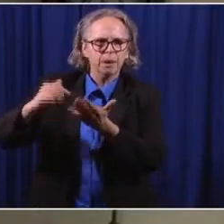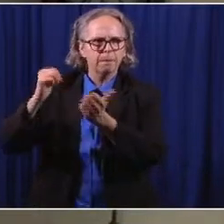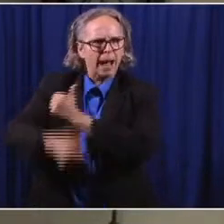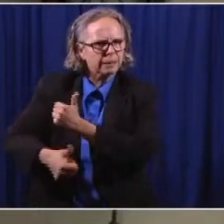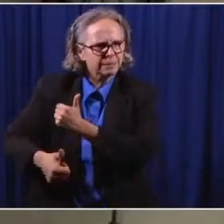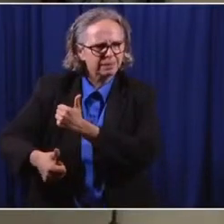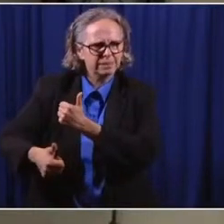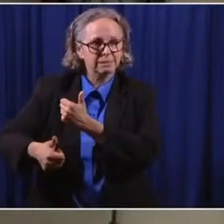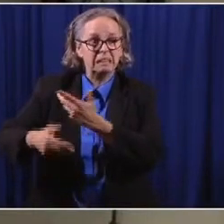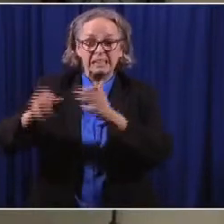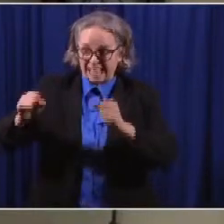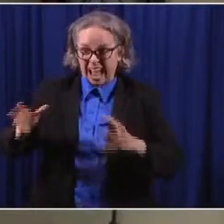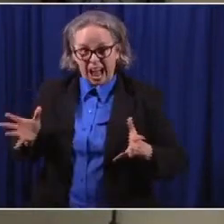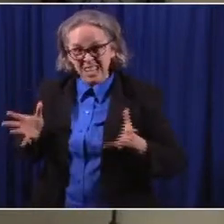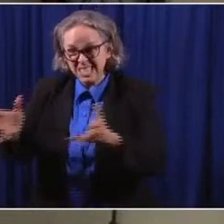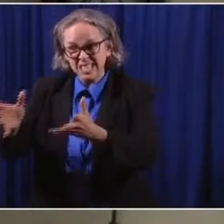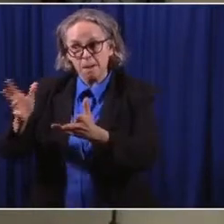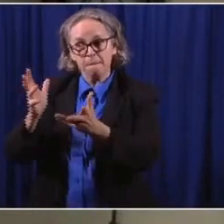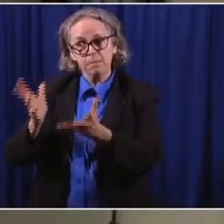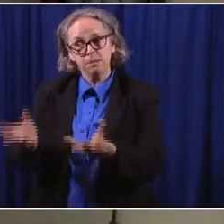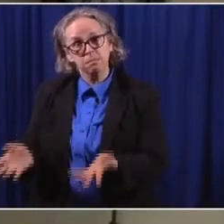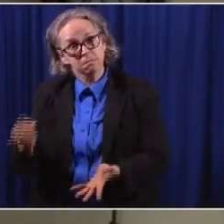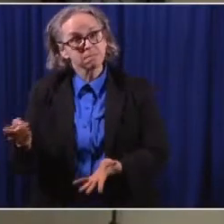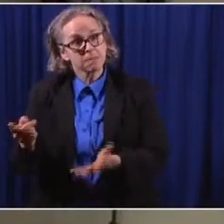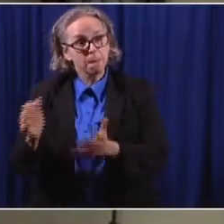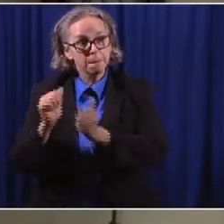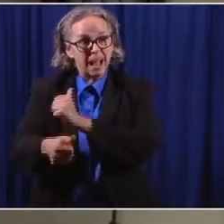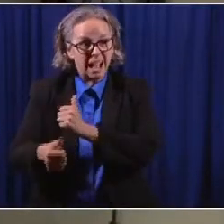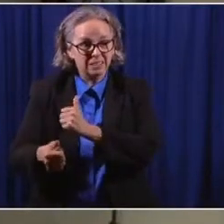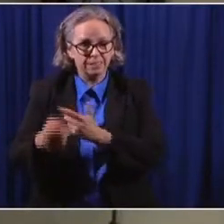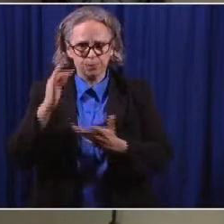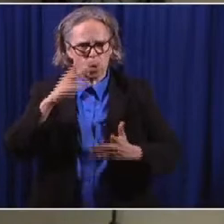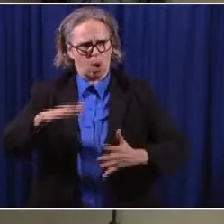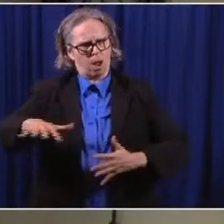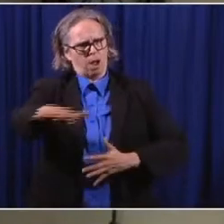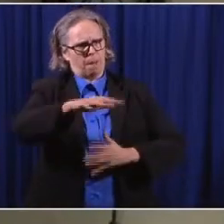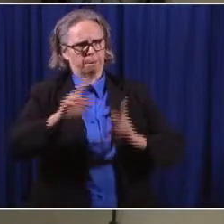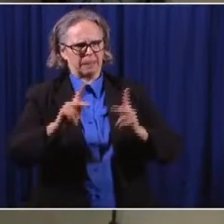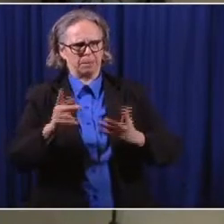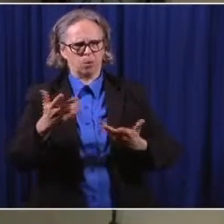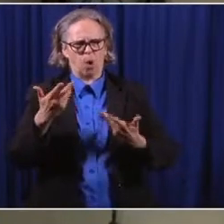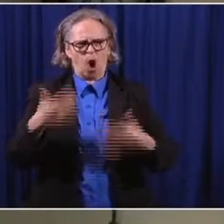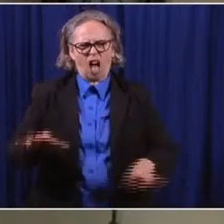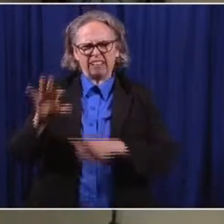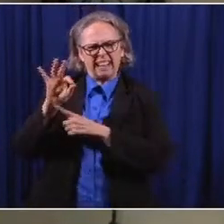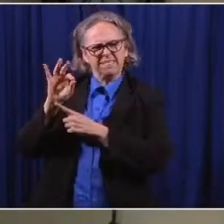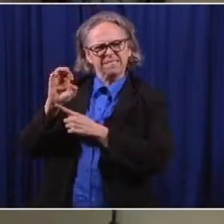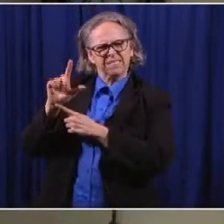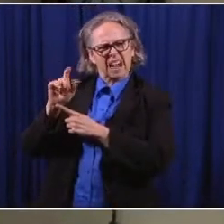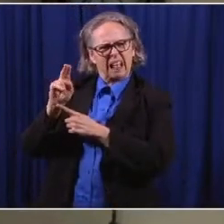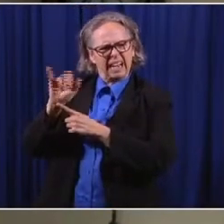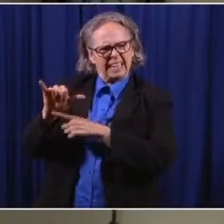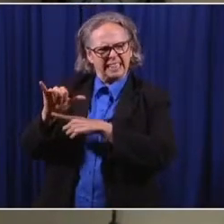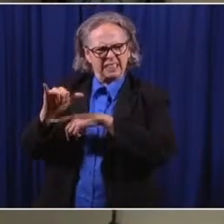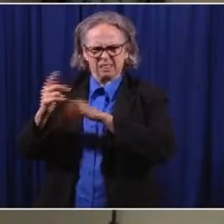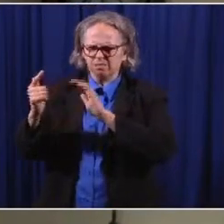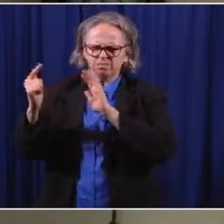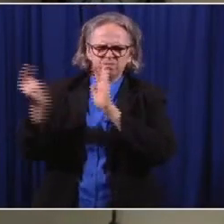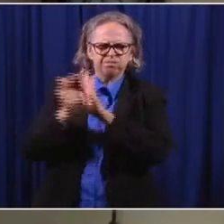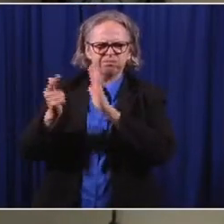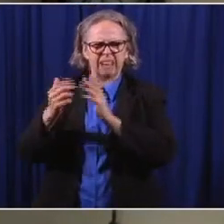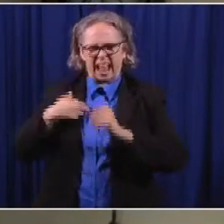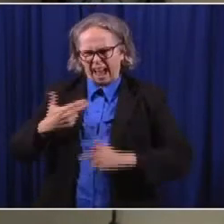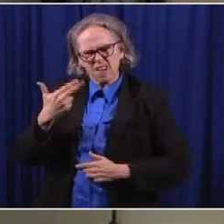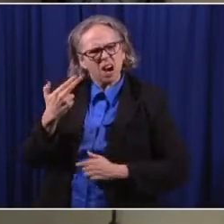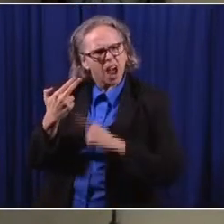have a gun. These are people who've been convicted of felonies and violent offenses before. They have no right to have a gun. We have a strong